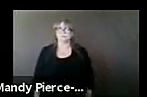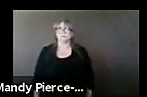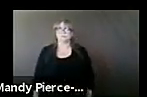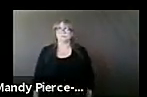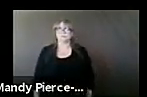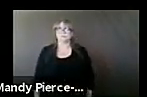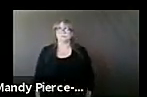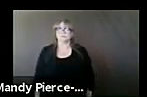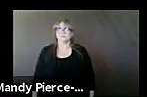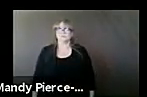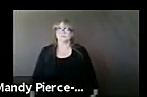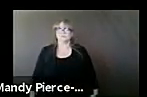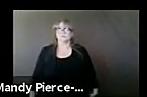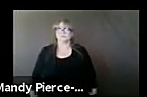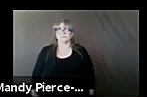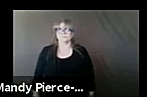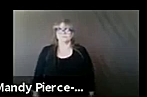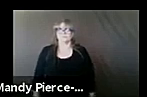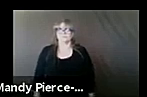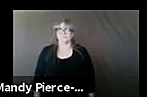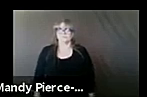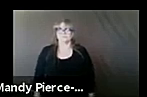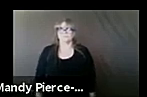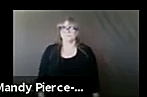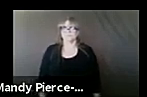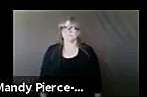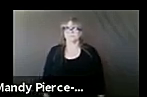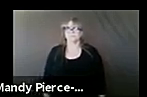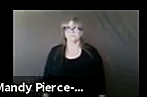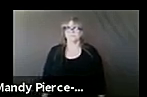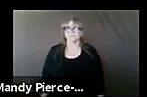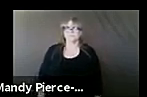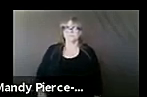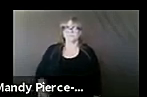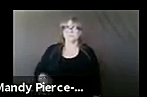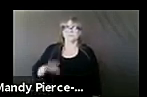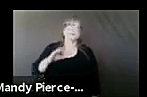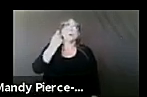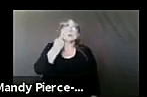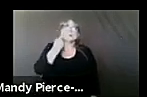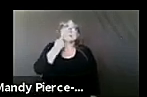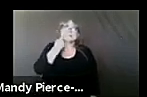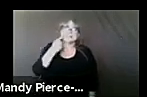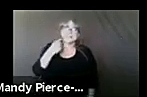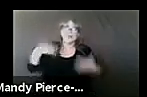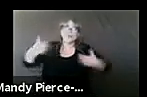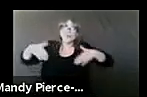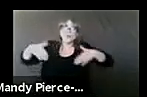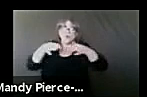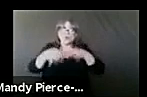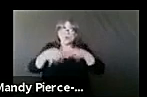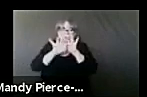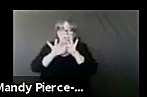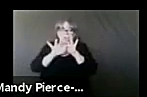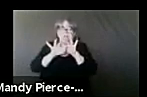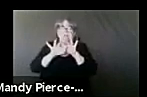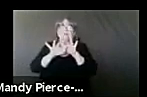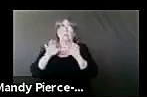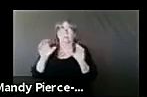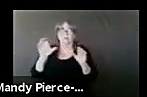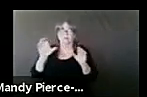cscactivation.geerc approved PDF, when a county, region, healthcare provider, healthcare facility, or other healthcare